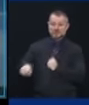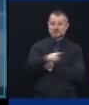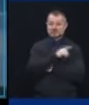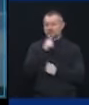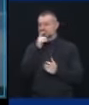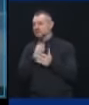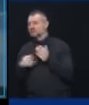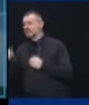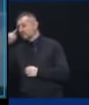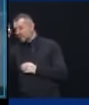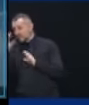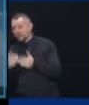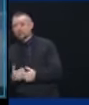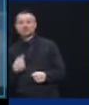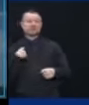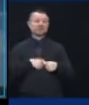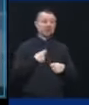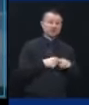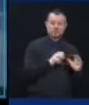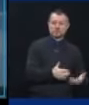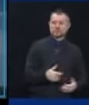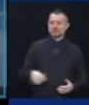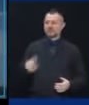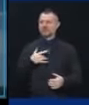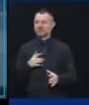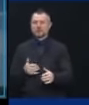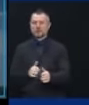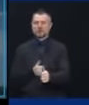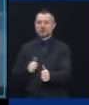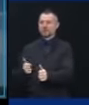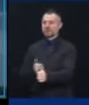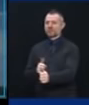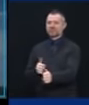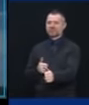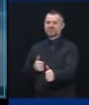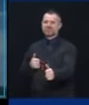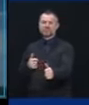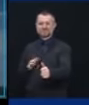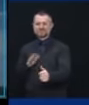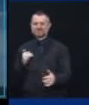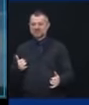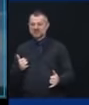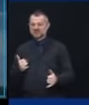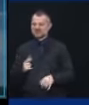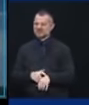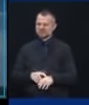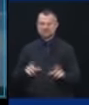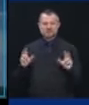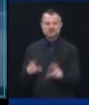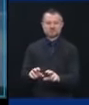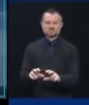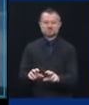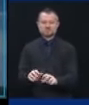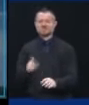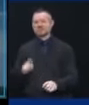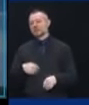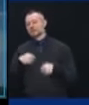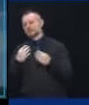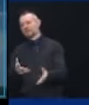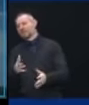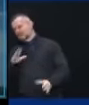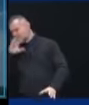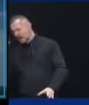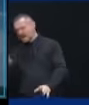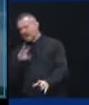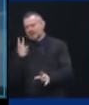poor children who were left behind. Now is the time to do it. We need to provide comprehensive rent relief. We